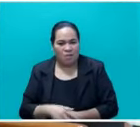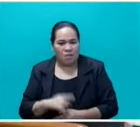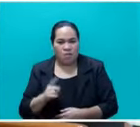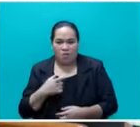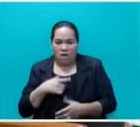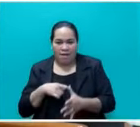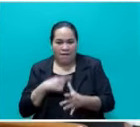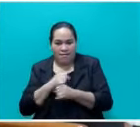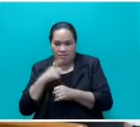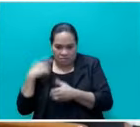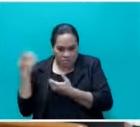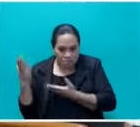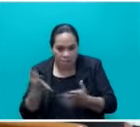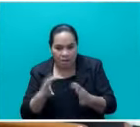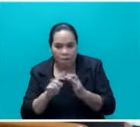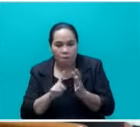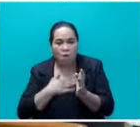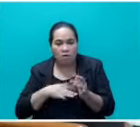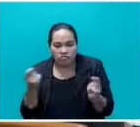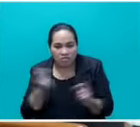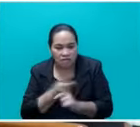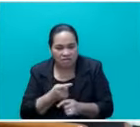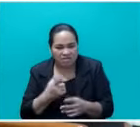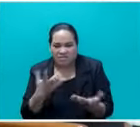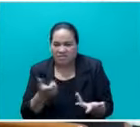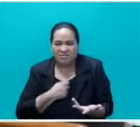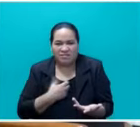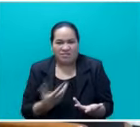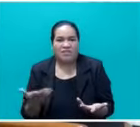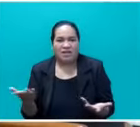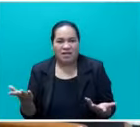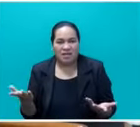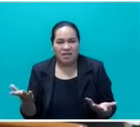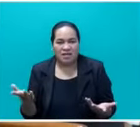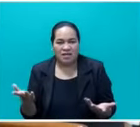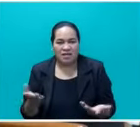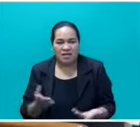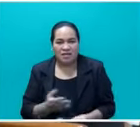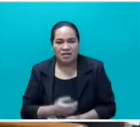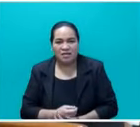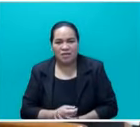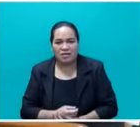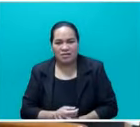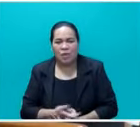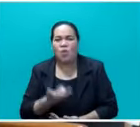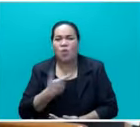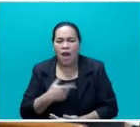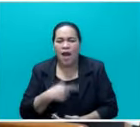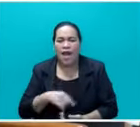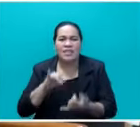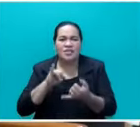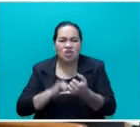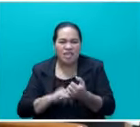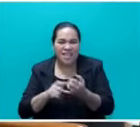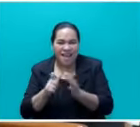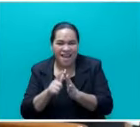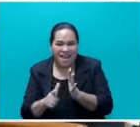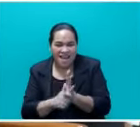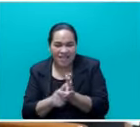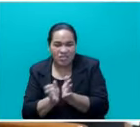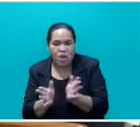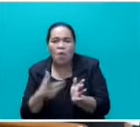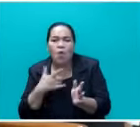it is quite surprising why the Solicitor General was suspended.